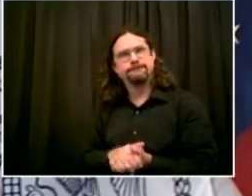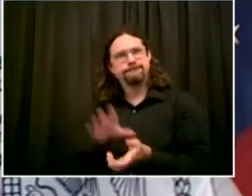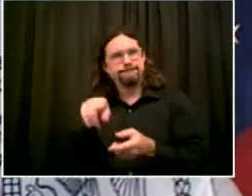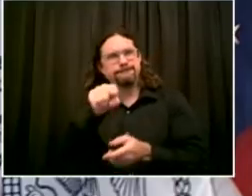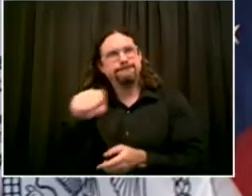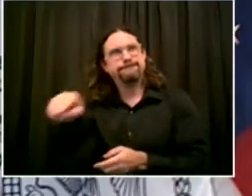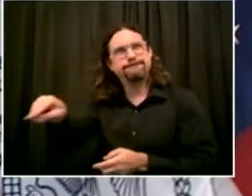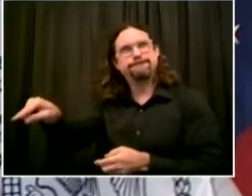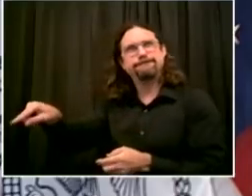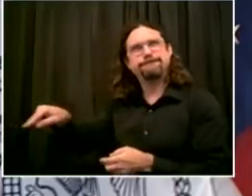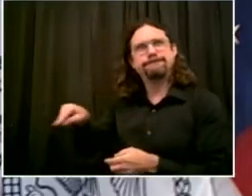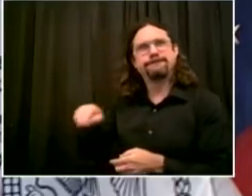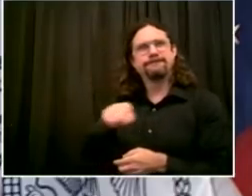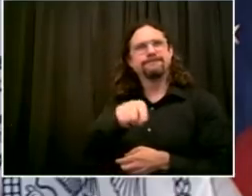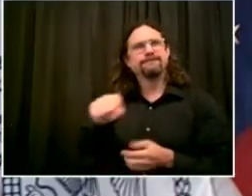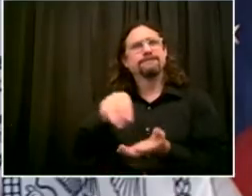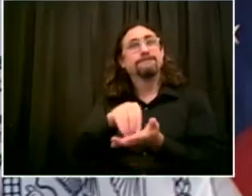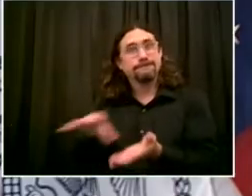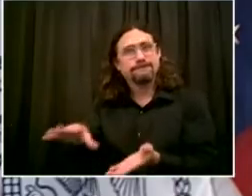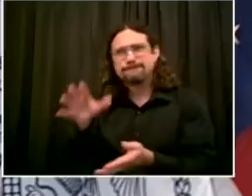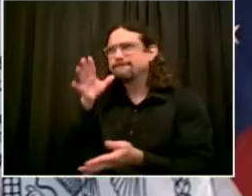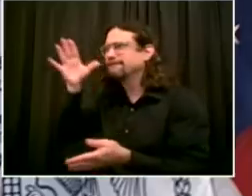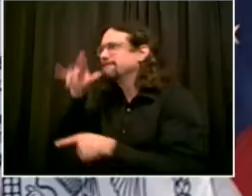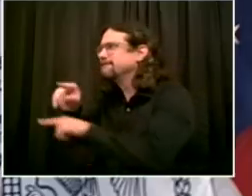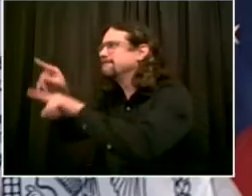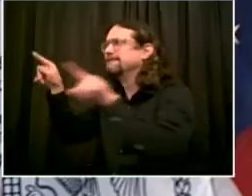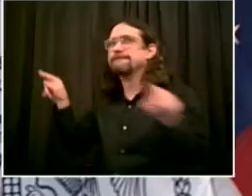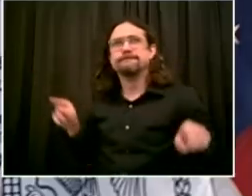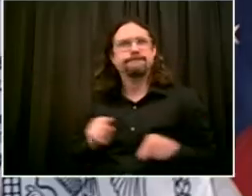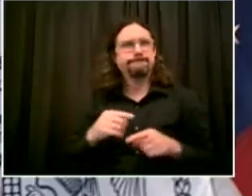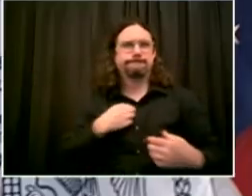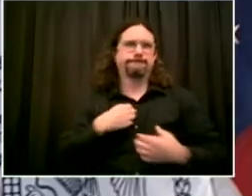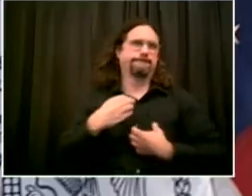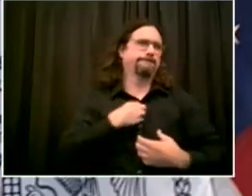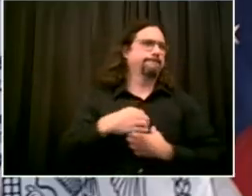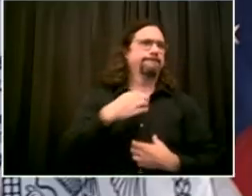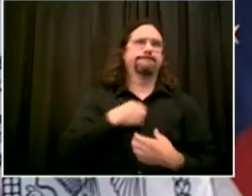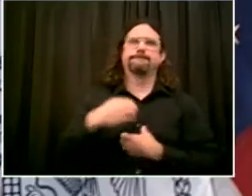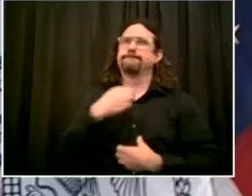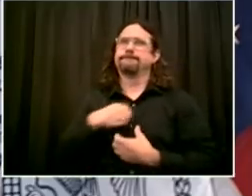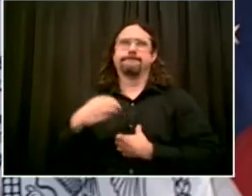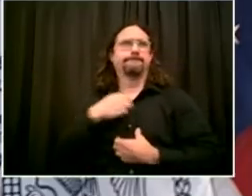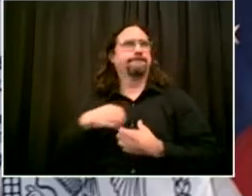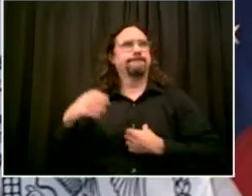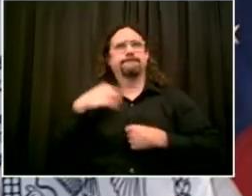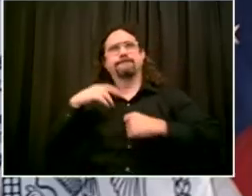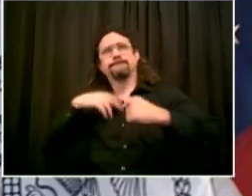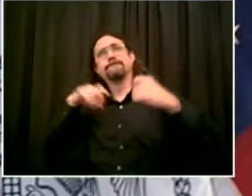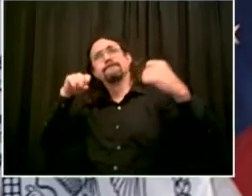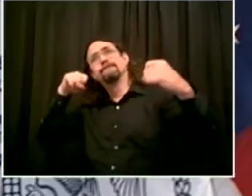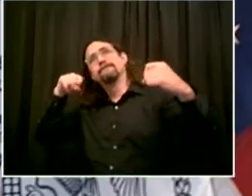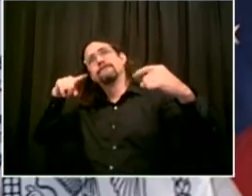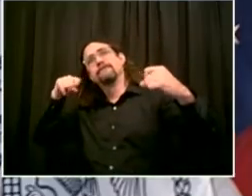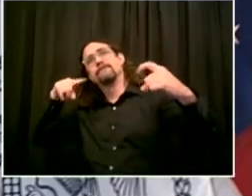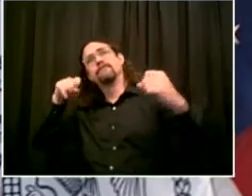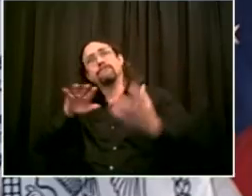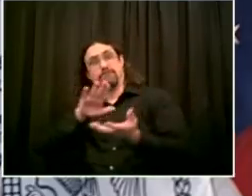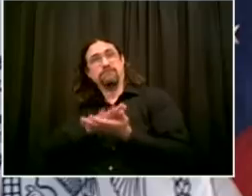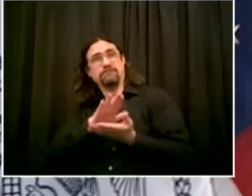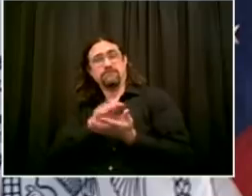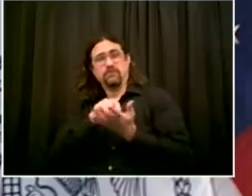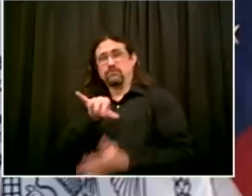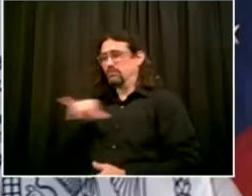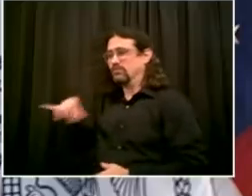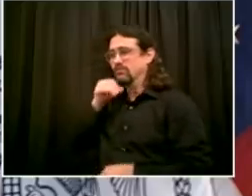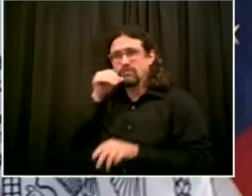not particularly keen to do live online office hours when those are available. I was wondering if you could share your assessment of how summer